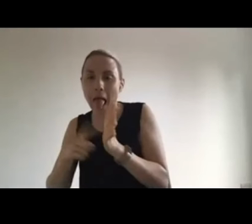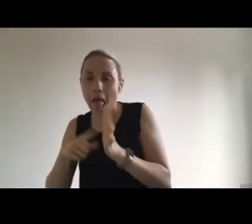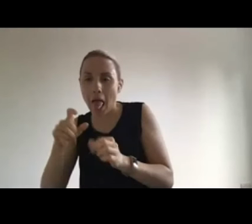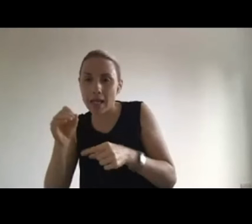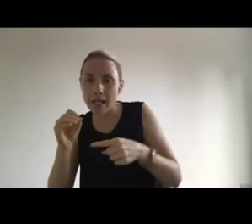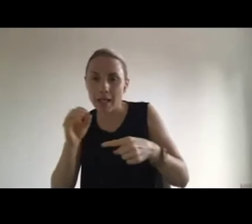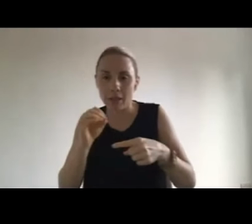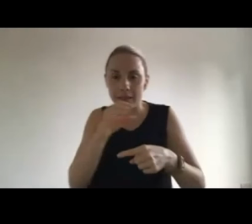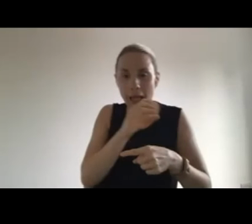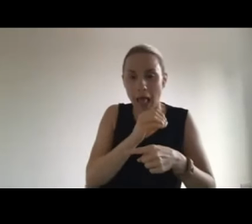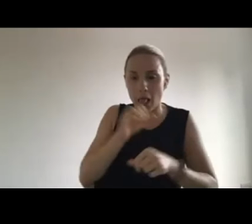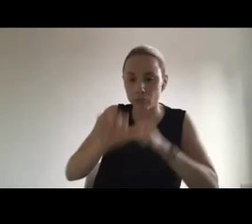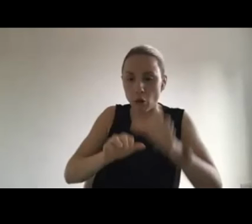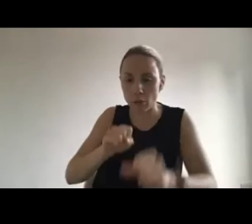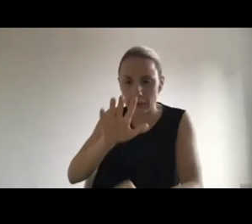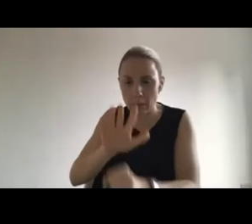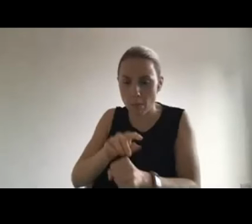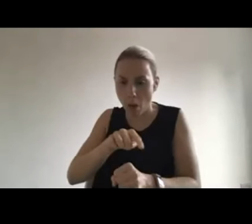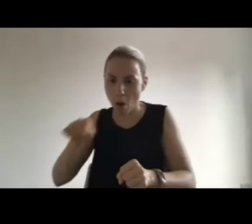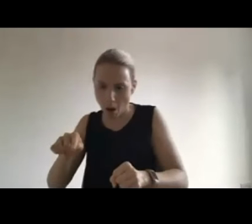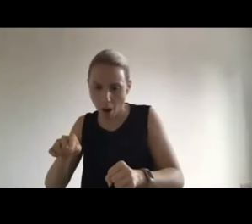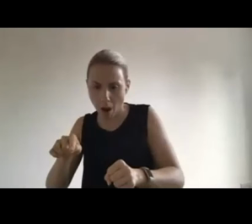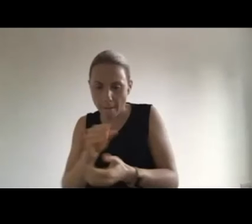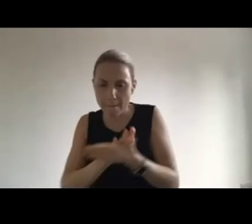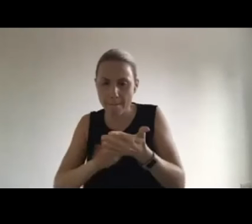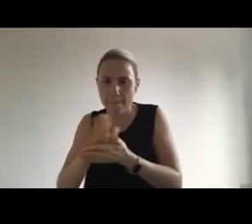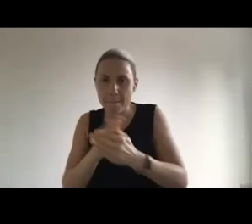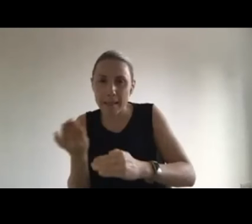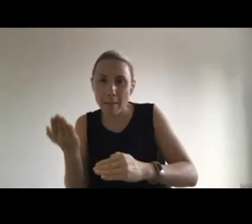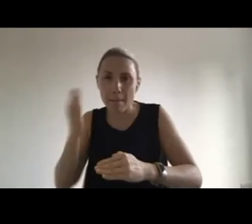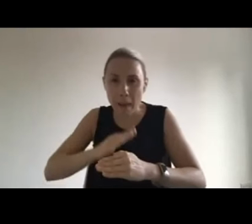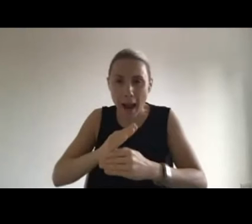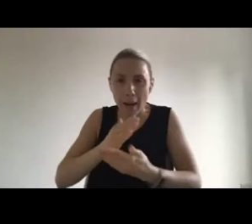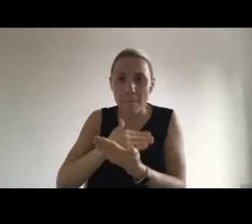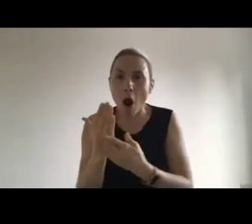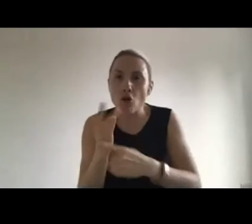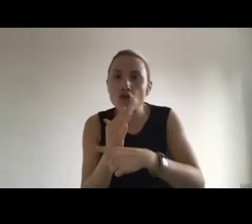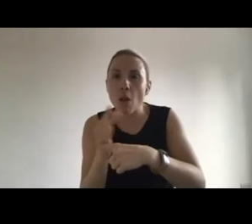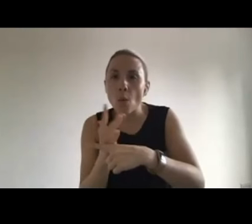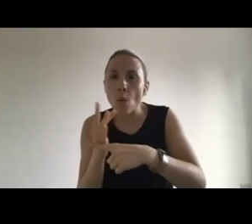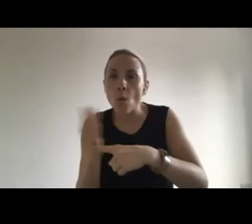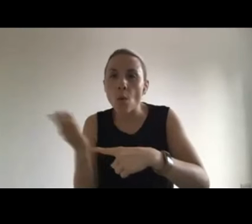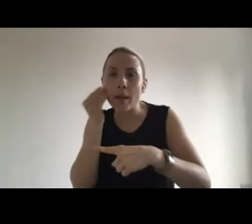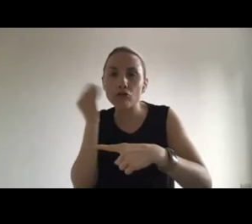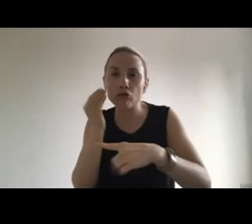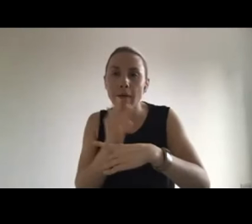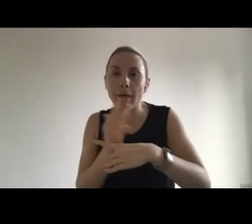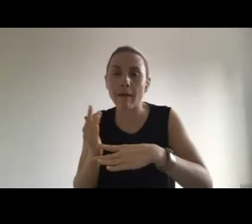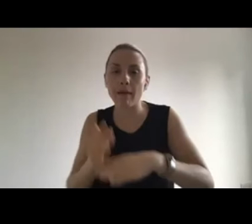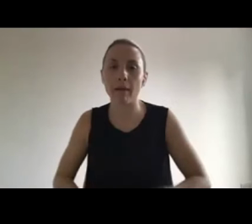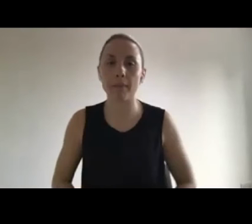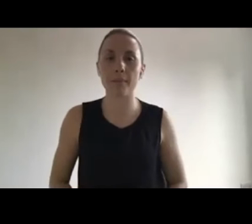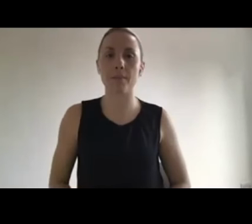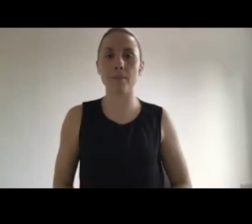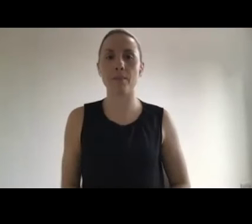partial recovery of hearing. So what we did in the REGAIN project, we